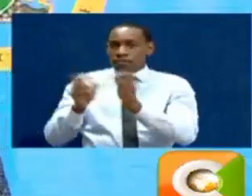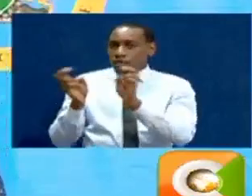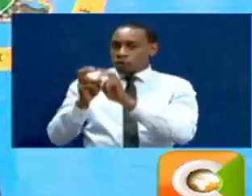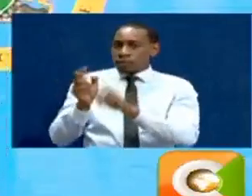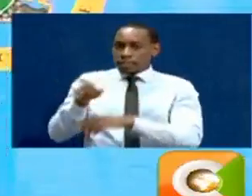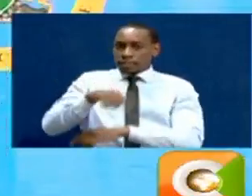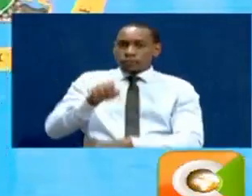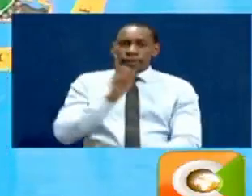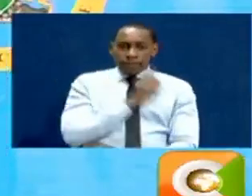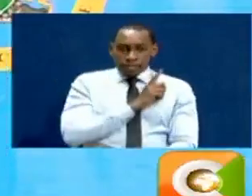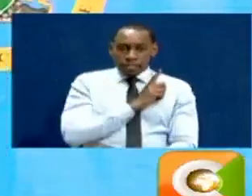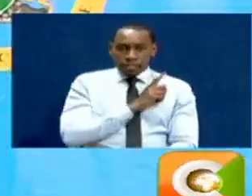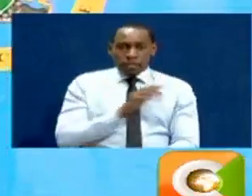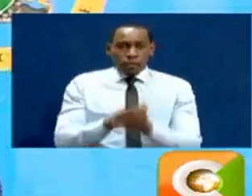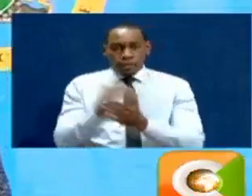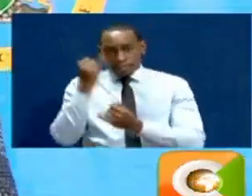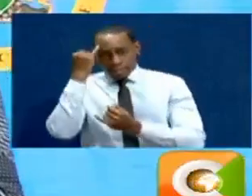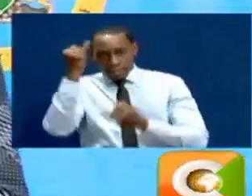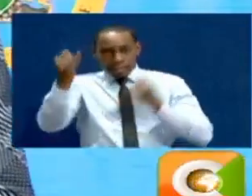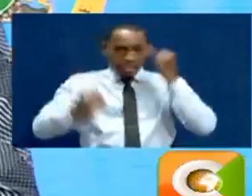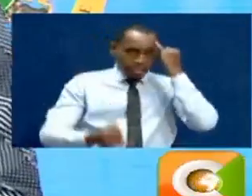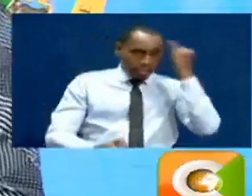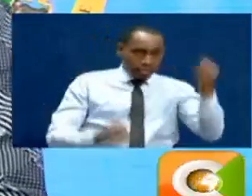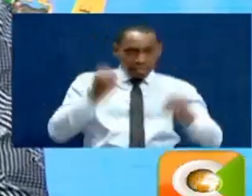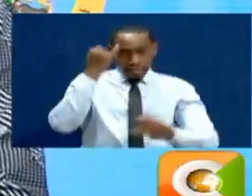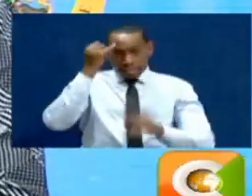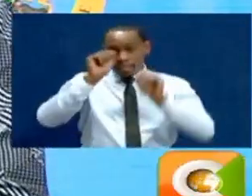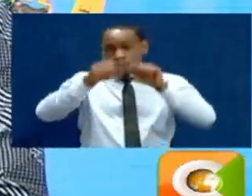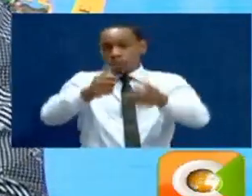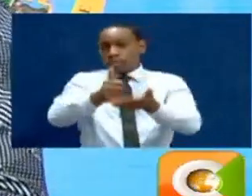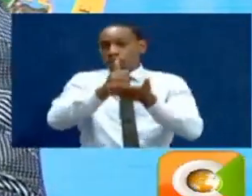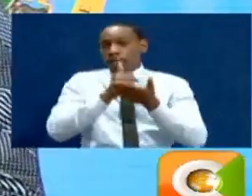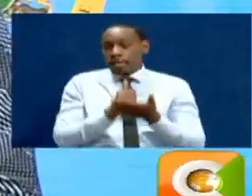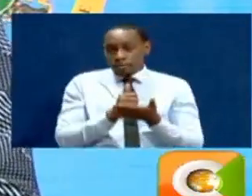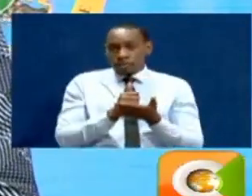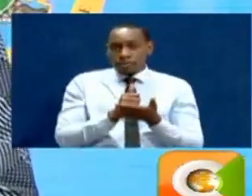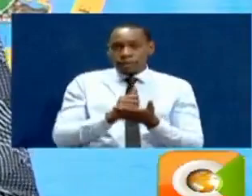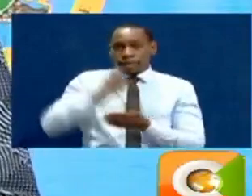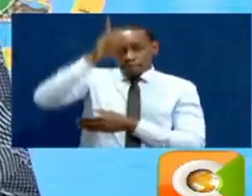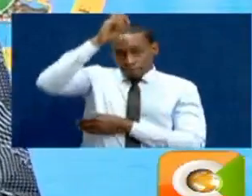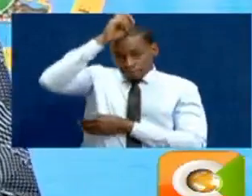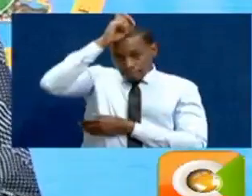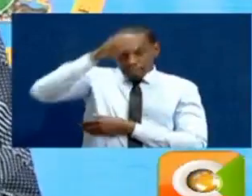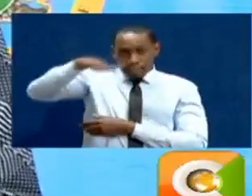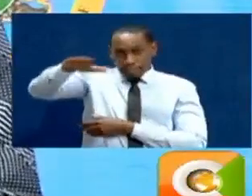who have contacted us with ideas on how they can help in the villages,